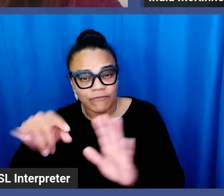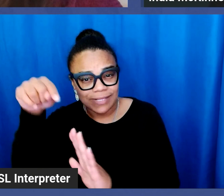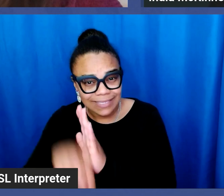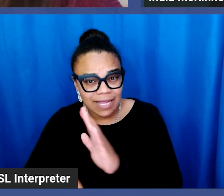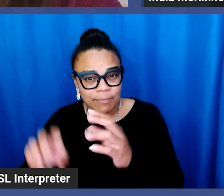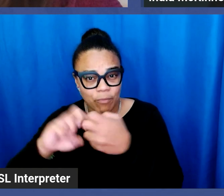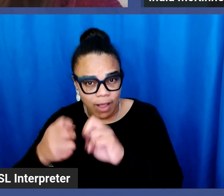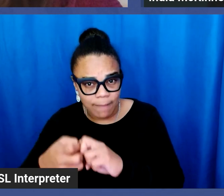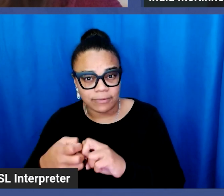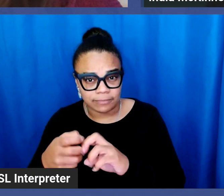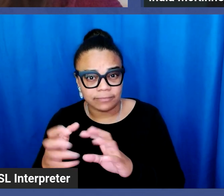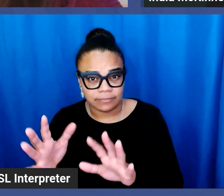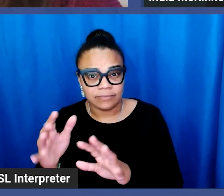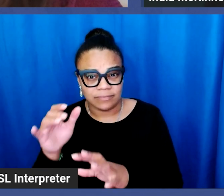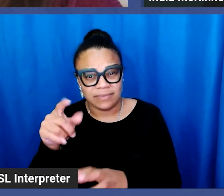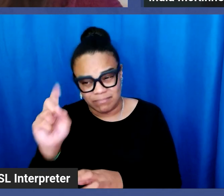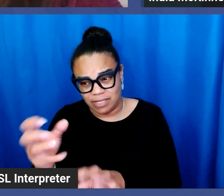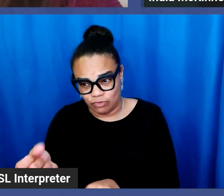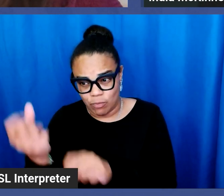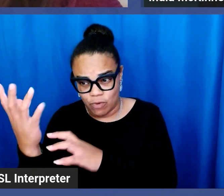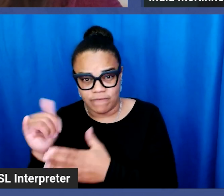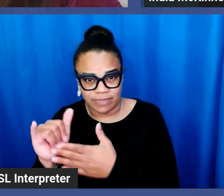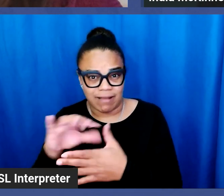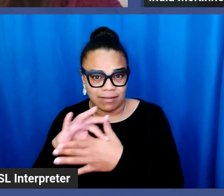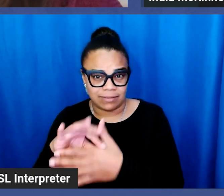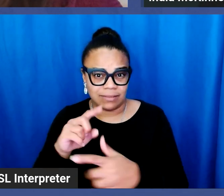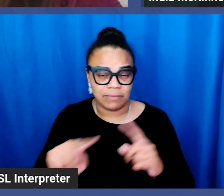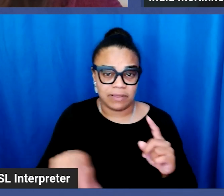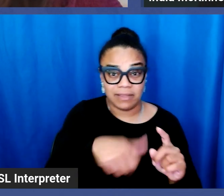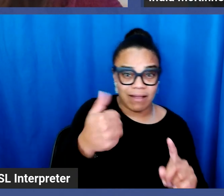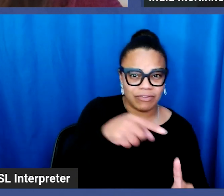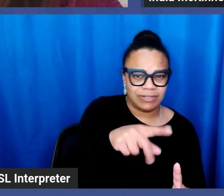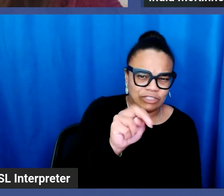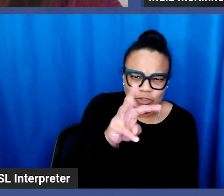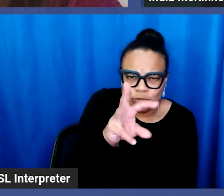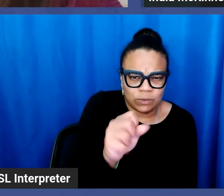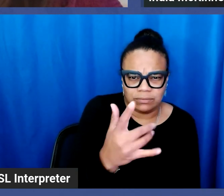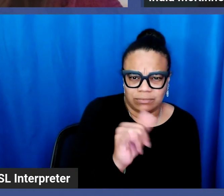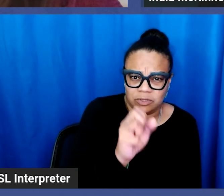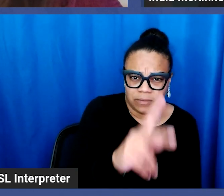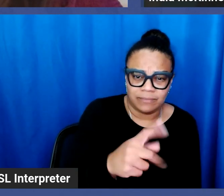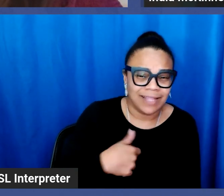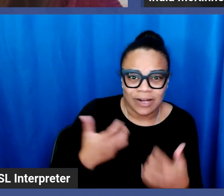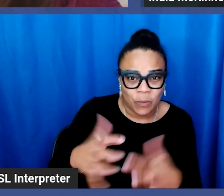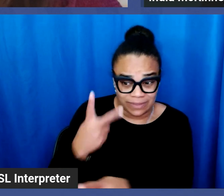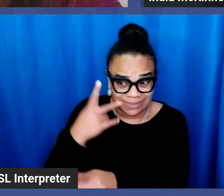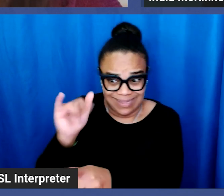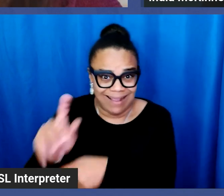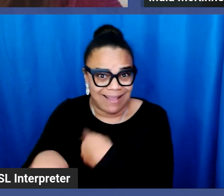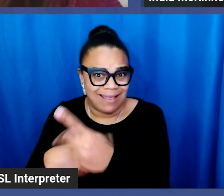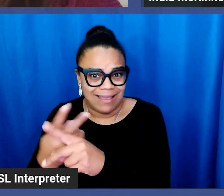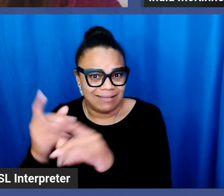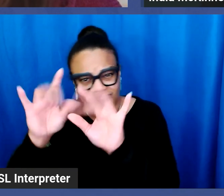if they take down that content. The other one is probably okay. I would like to not see gratuitous violence.